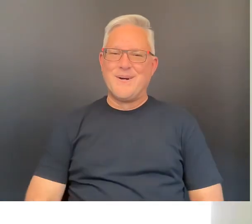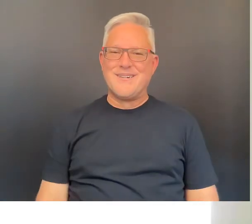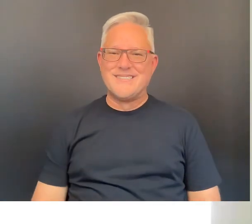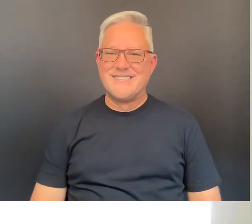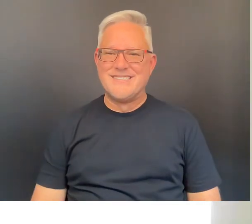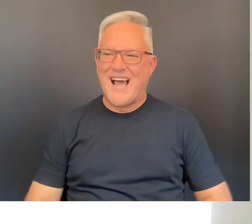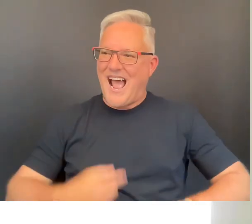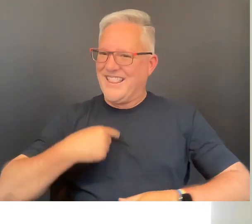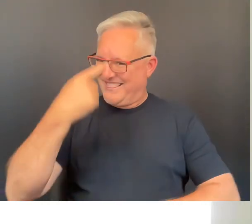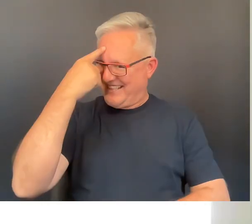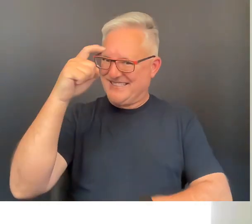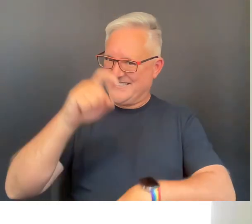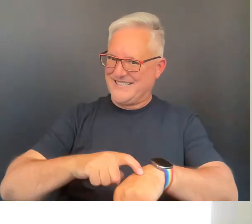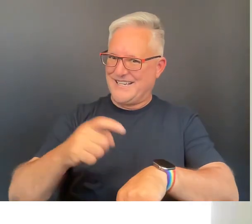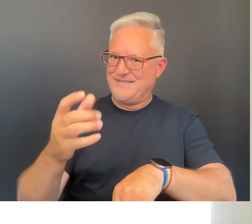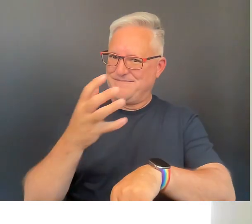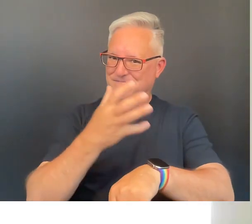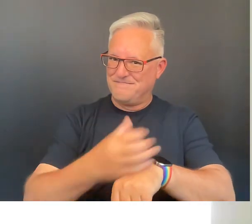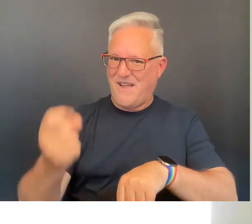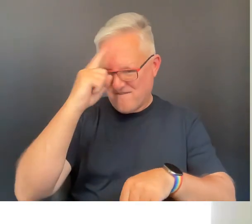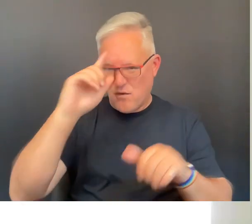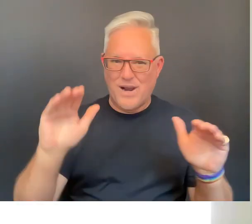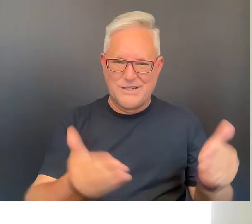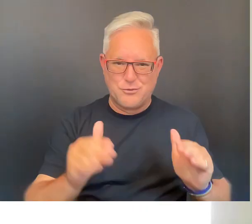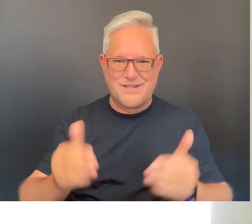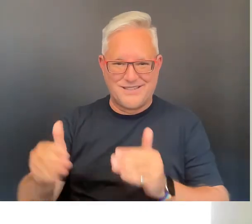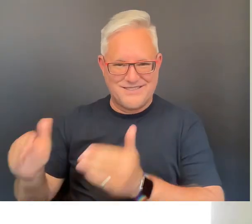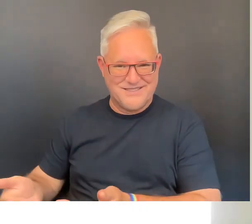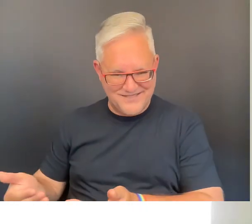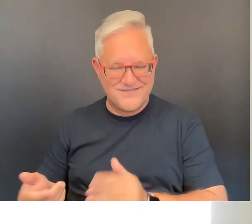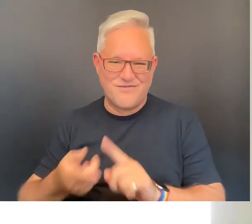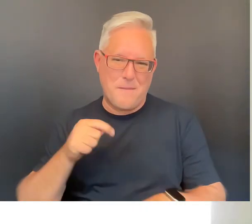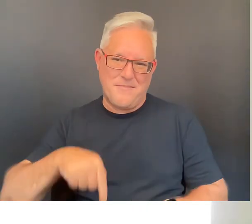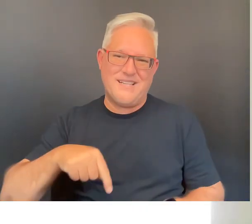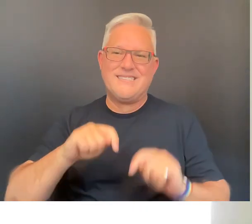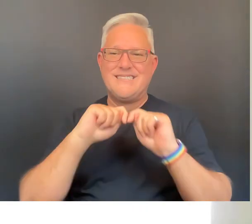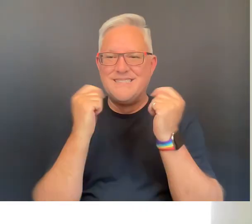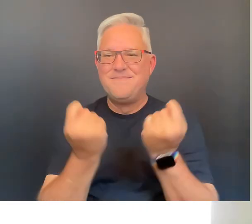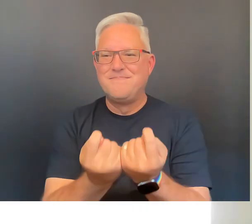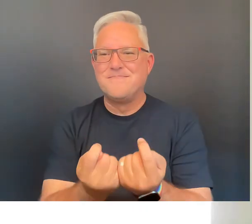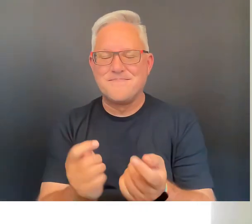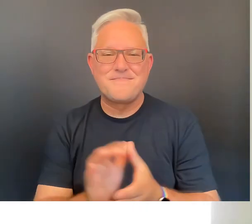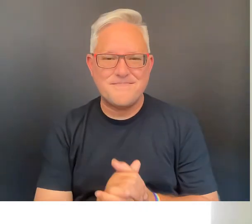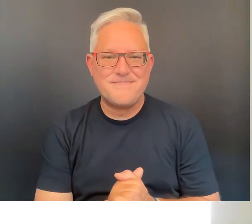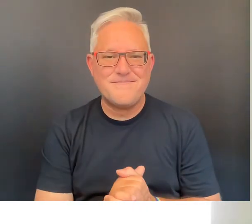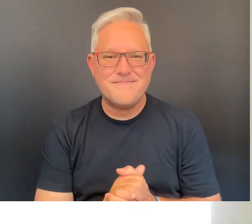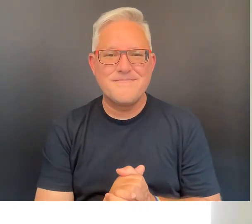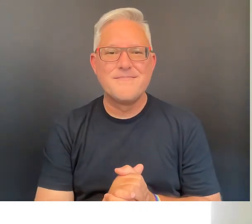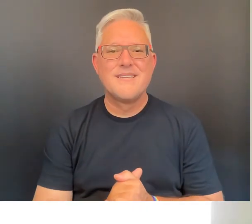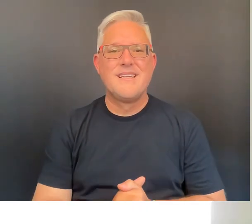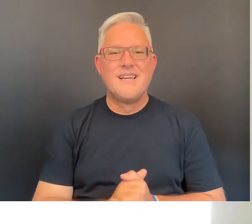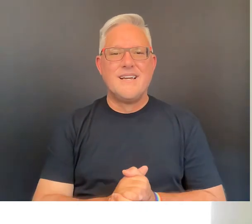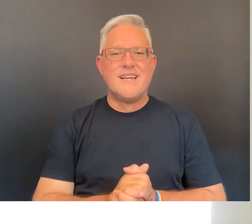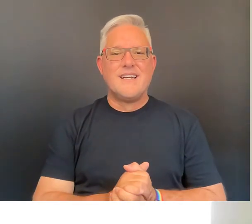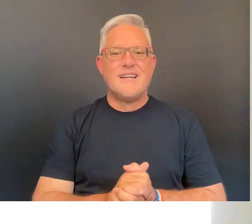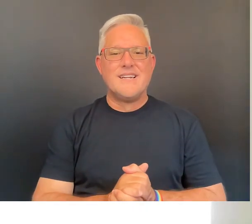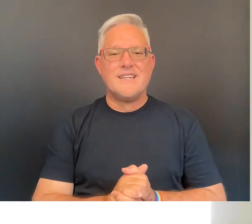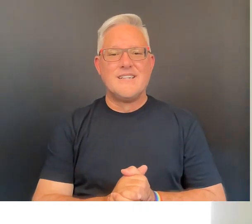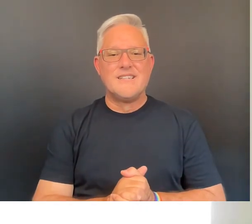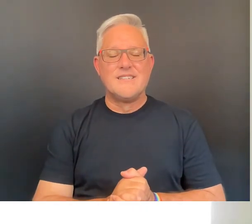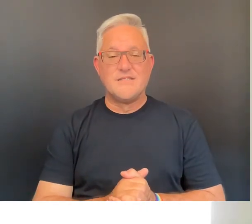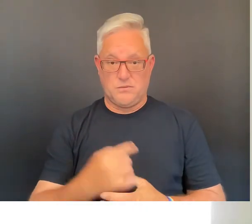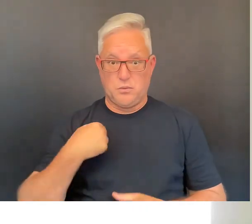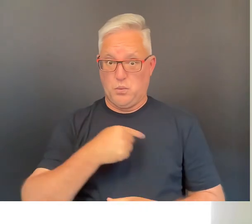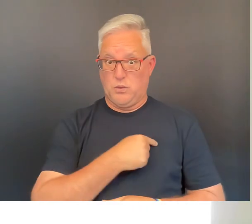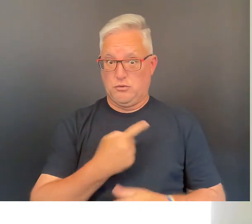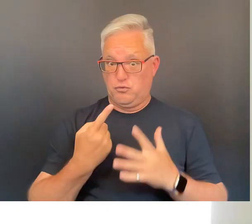I think that's our sharing time, at least of introductions from this team that has formed. Um, and we're